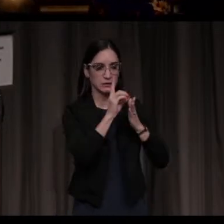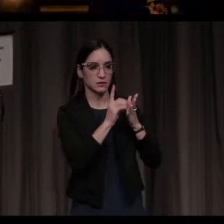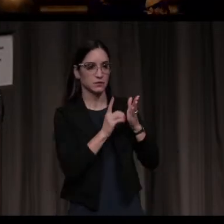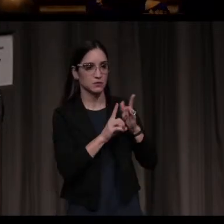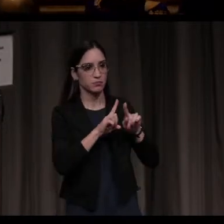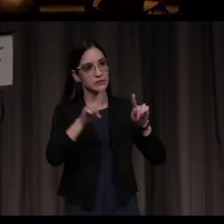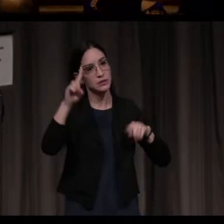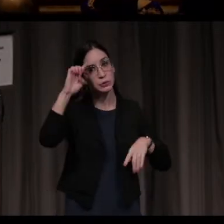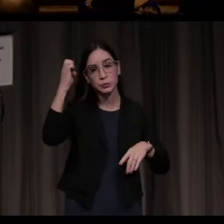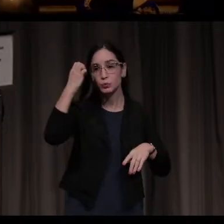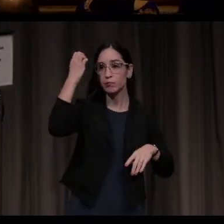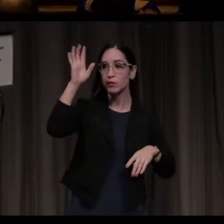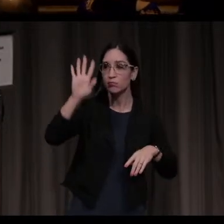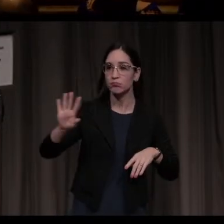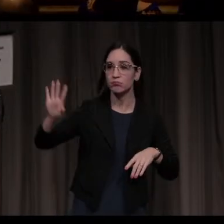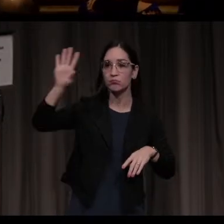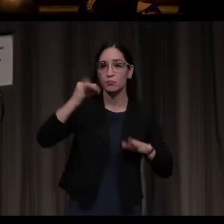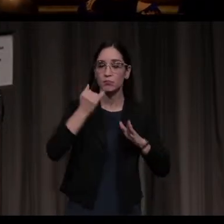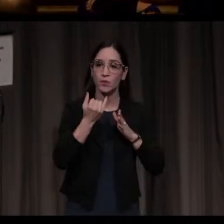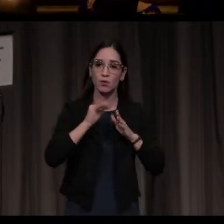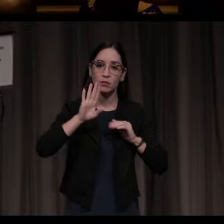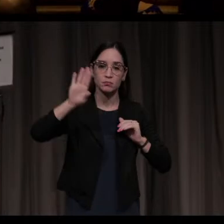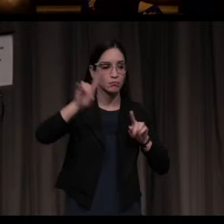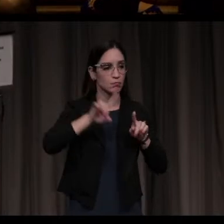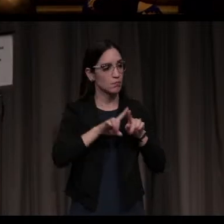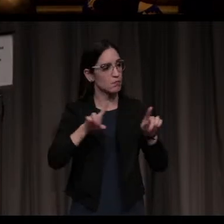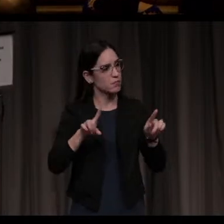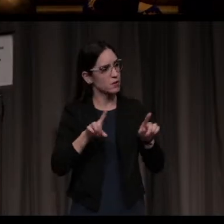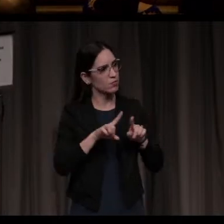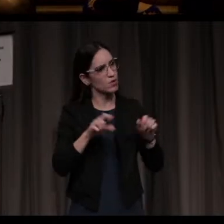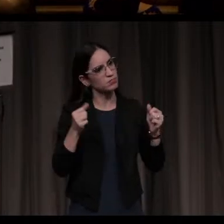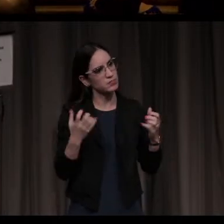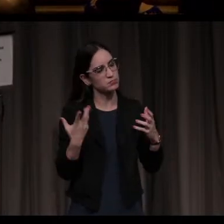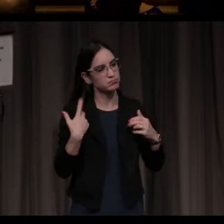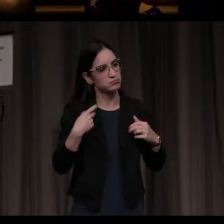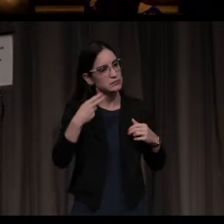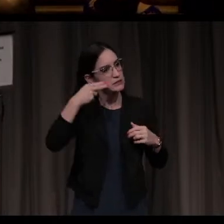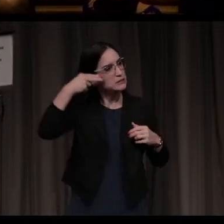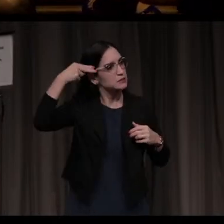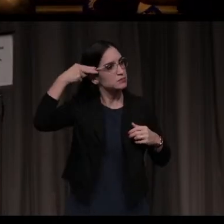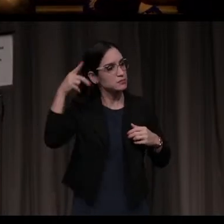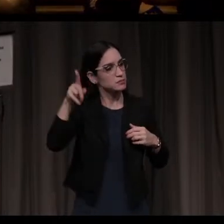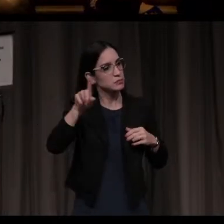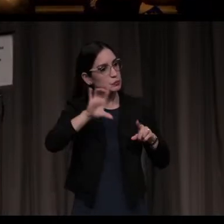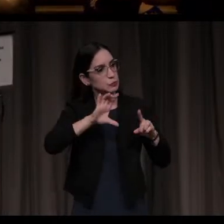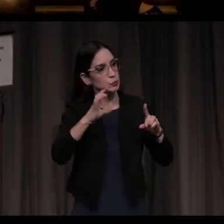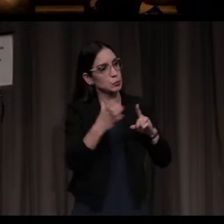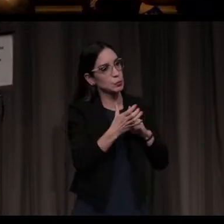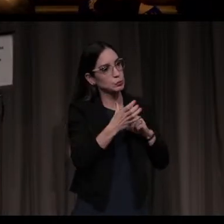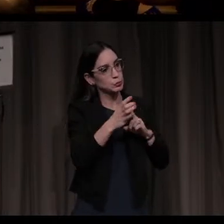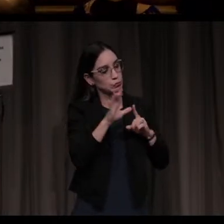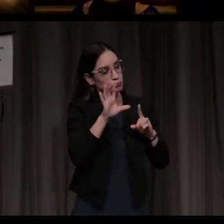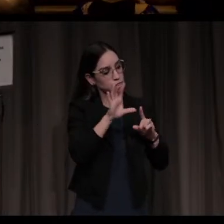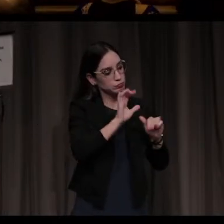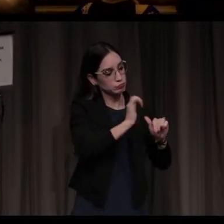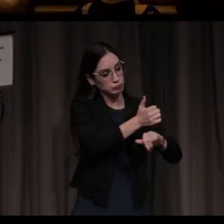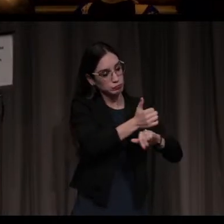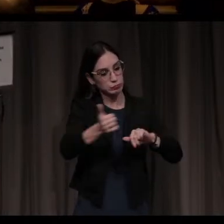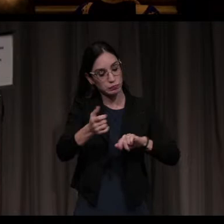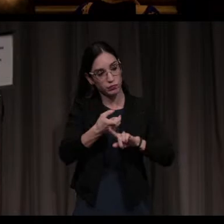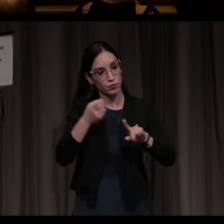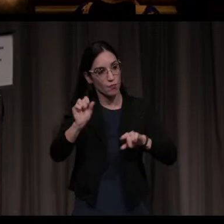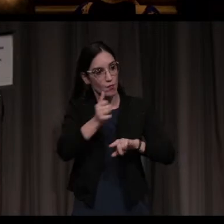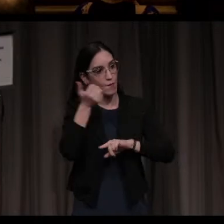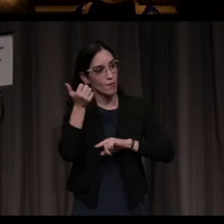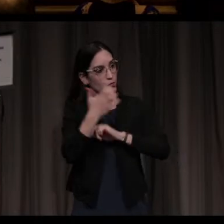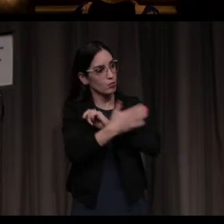we have this here. We have in various Native American cultures or indigenous cultures in other countries,